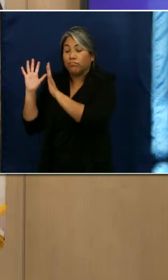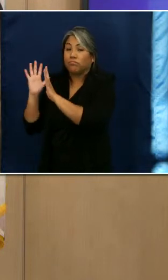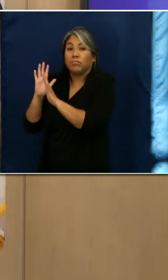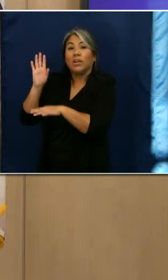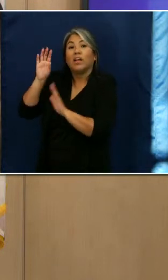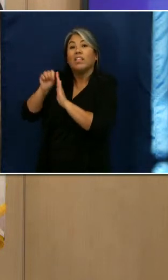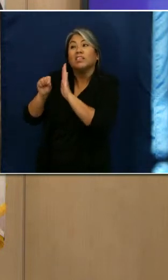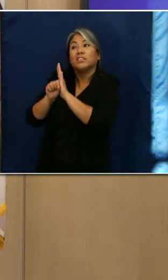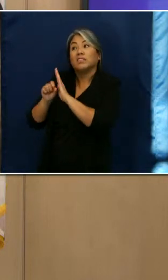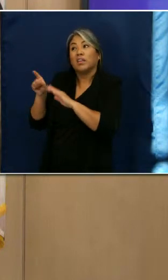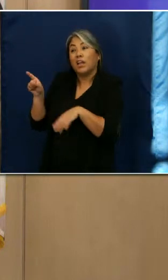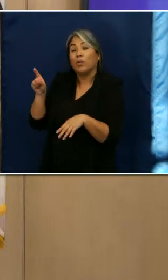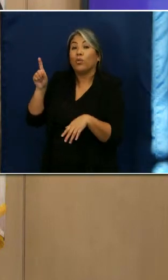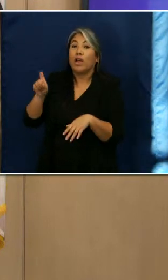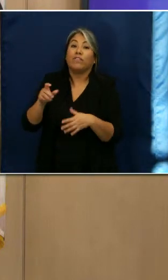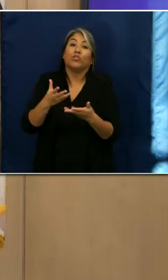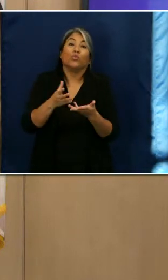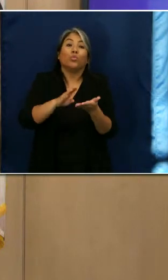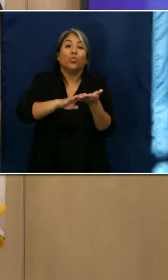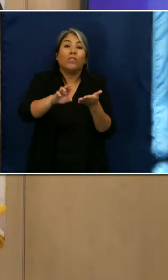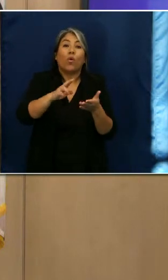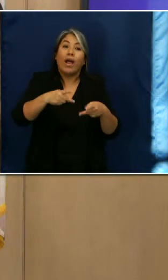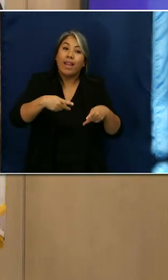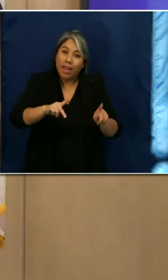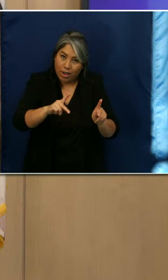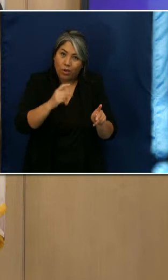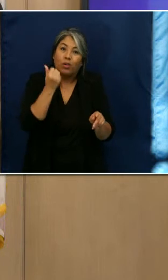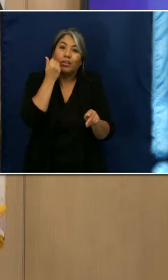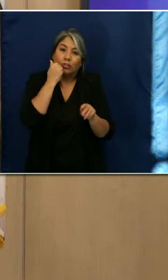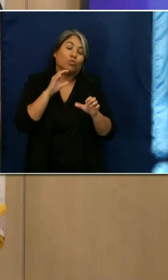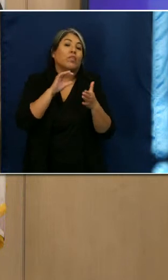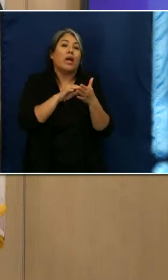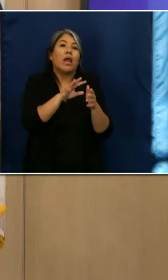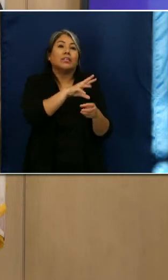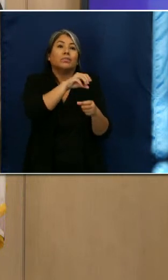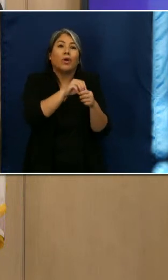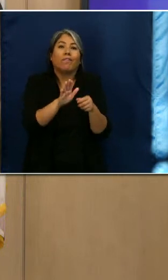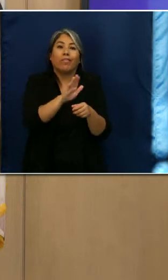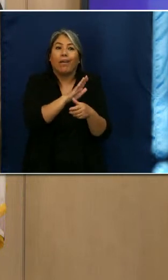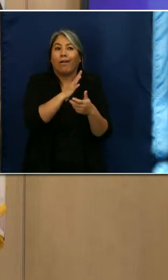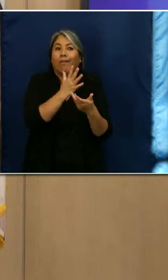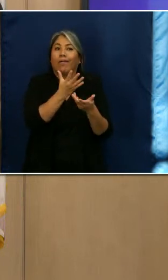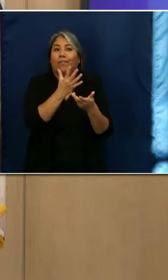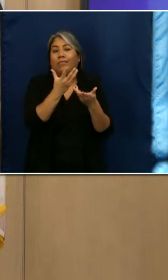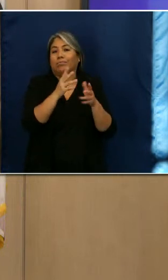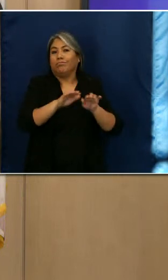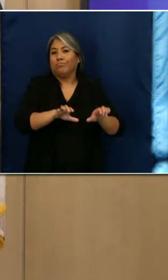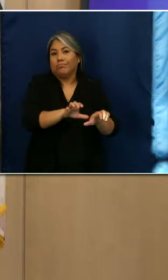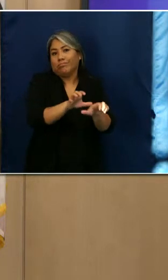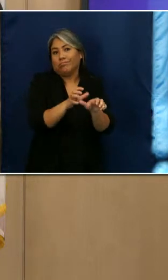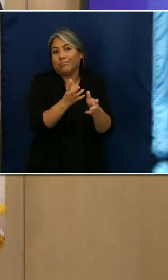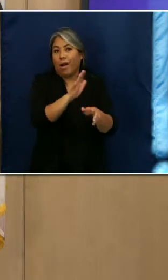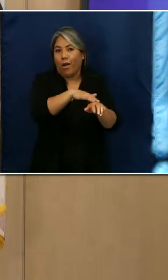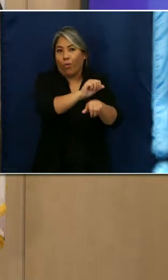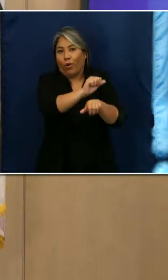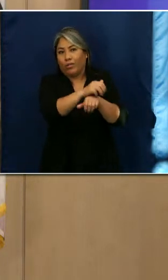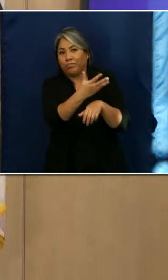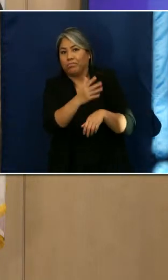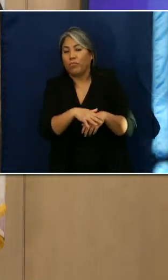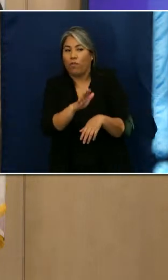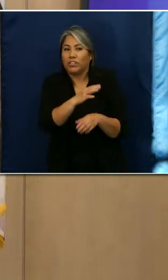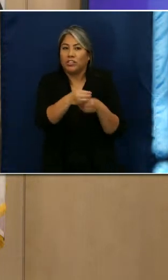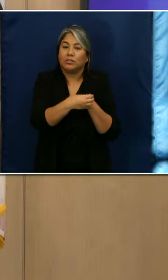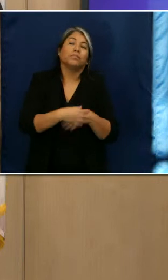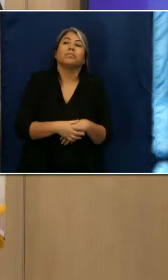to waive or allow dentists to do that as part of their scope of practice. Okay.